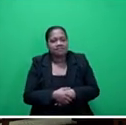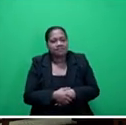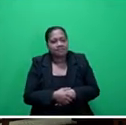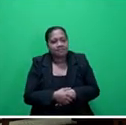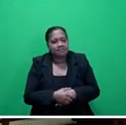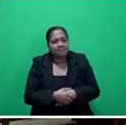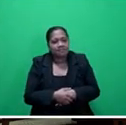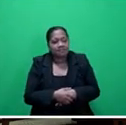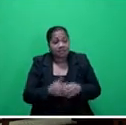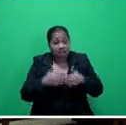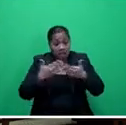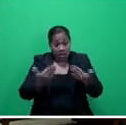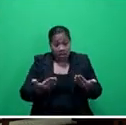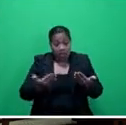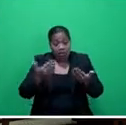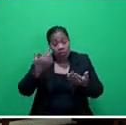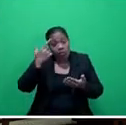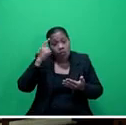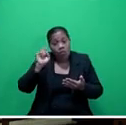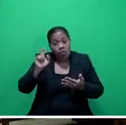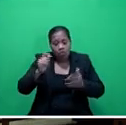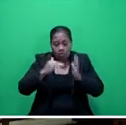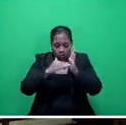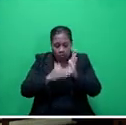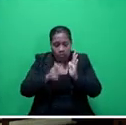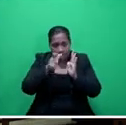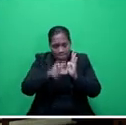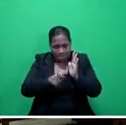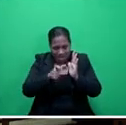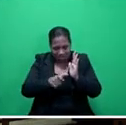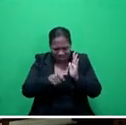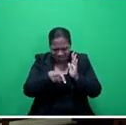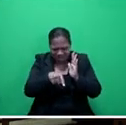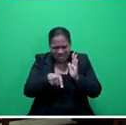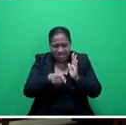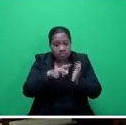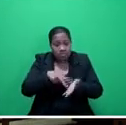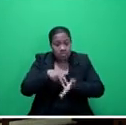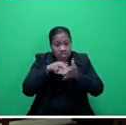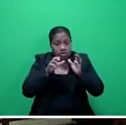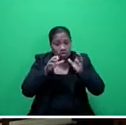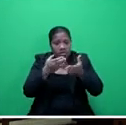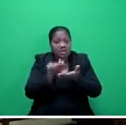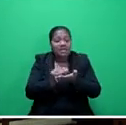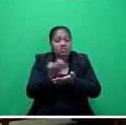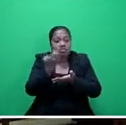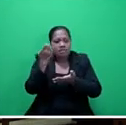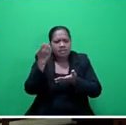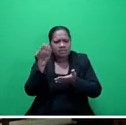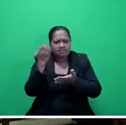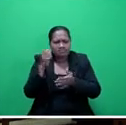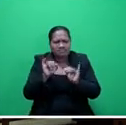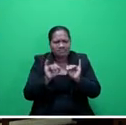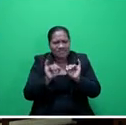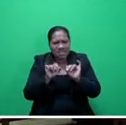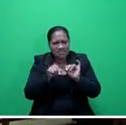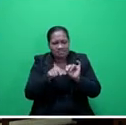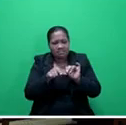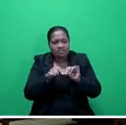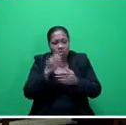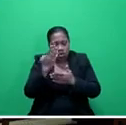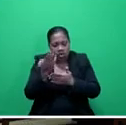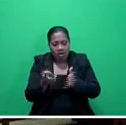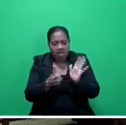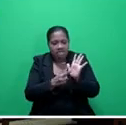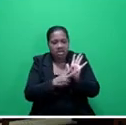I now call on the Chairperson of the Standing Committee on Economic Affairs, the Honourable Vijay